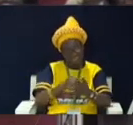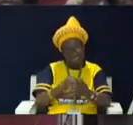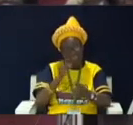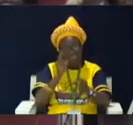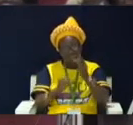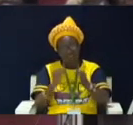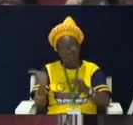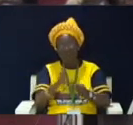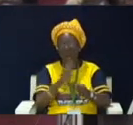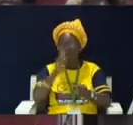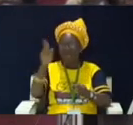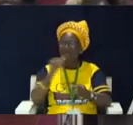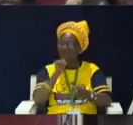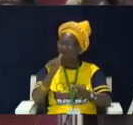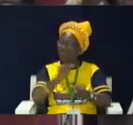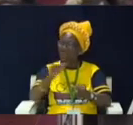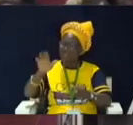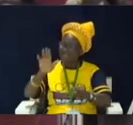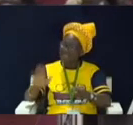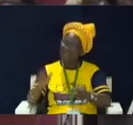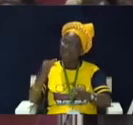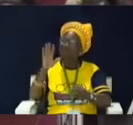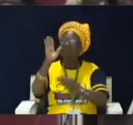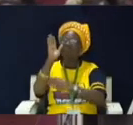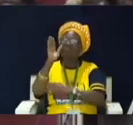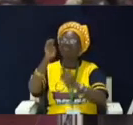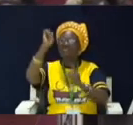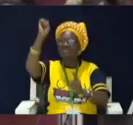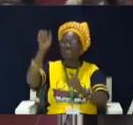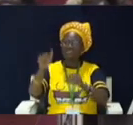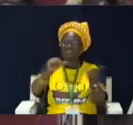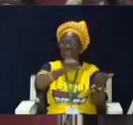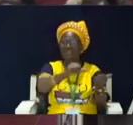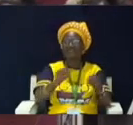He shed his blood for your salvation.